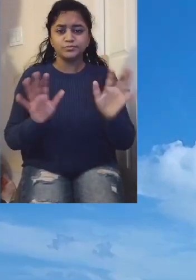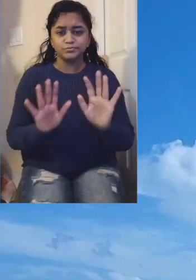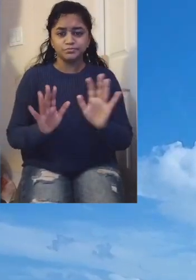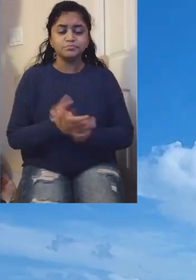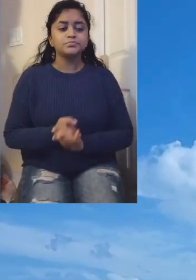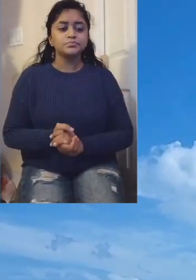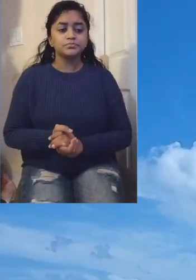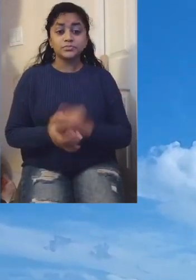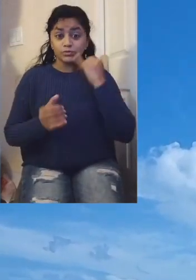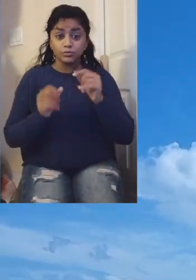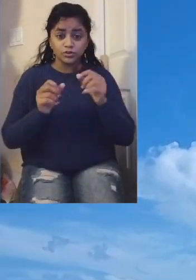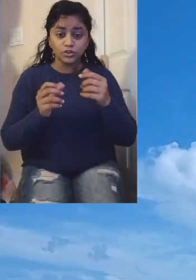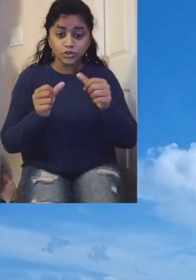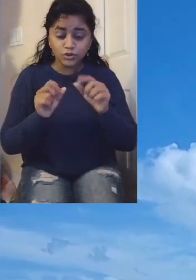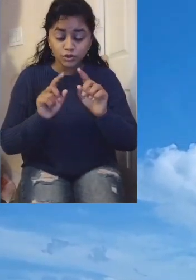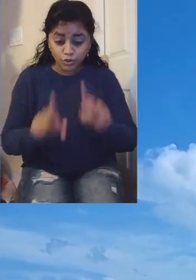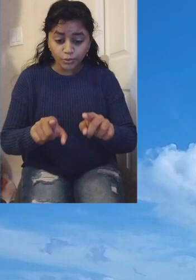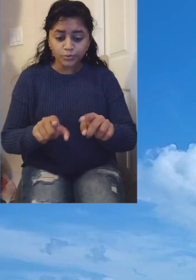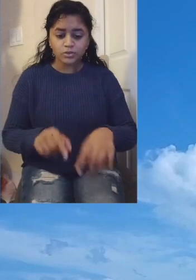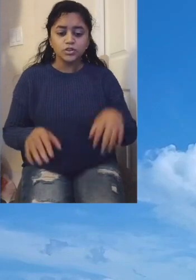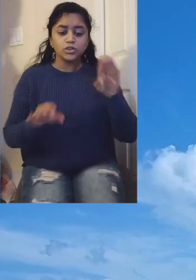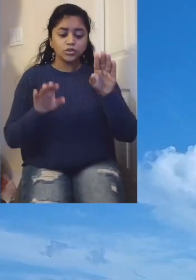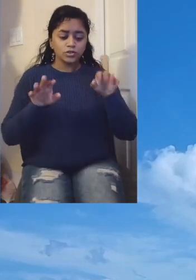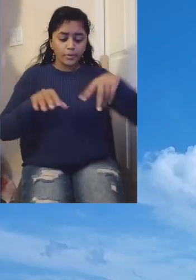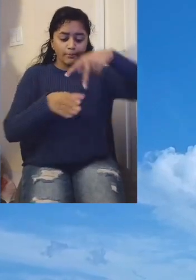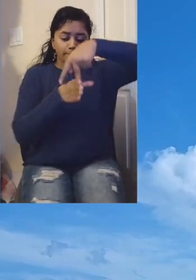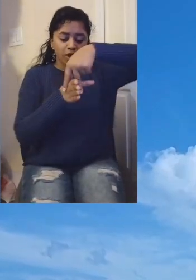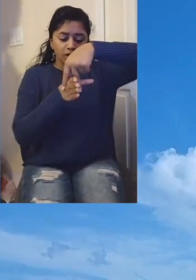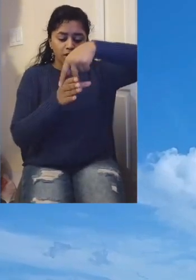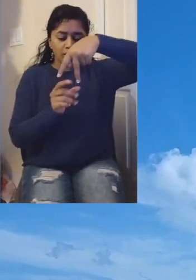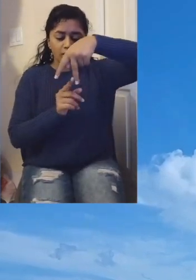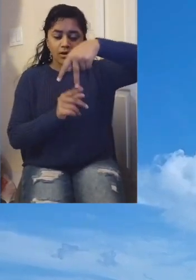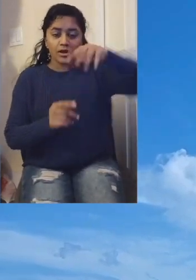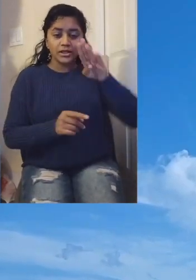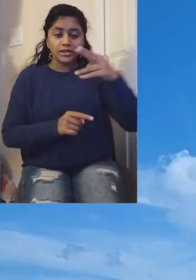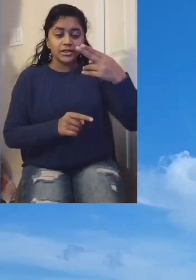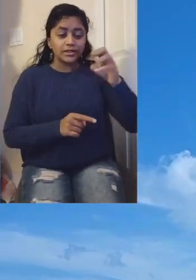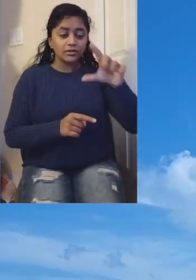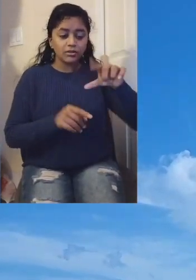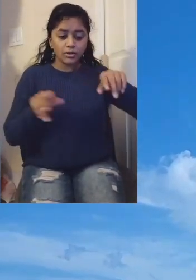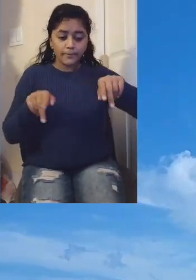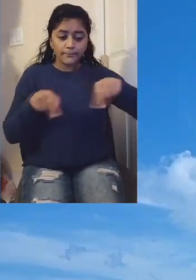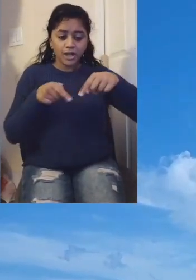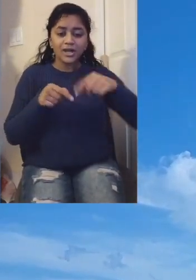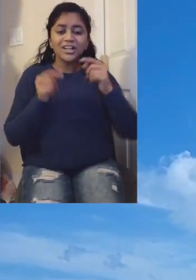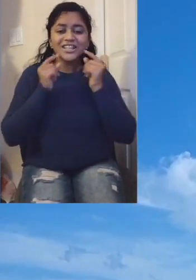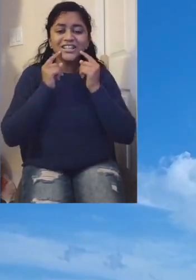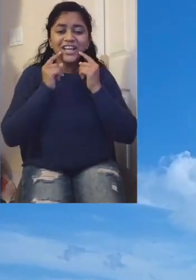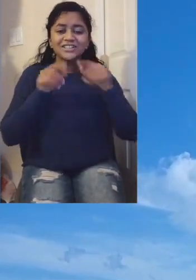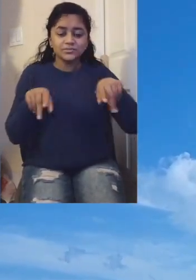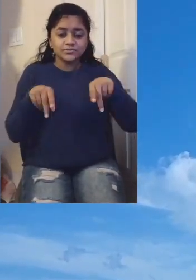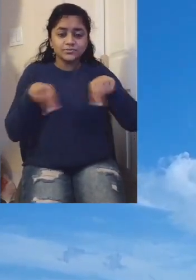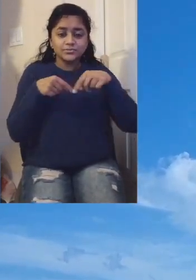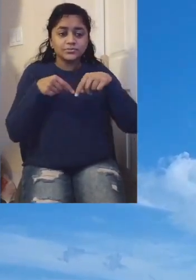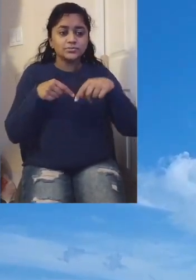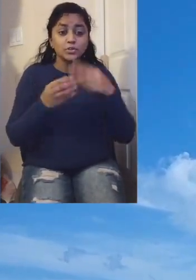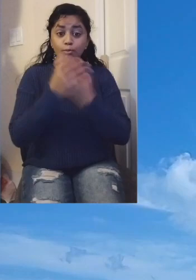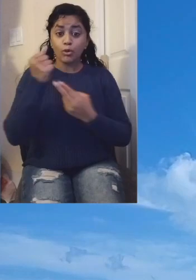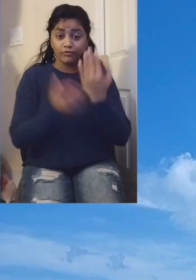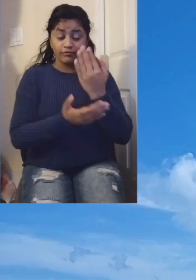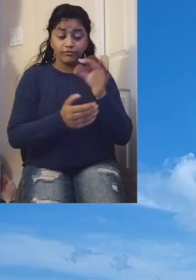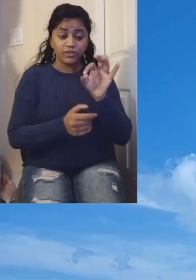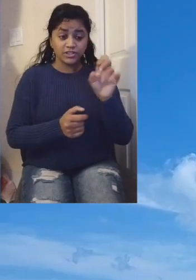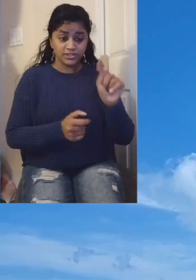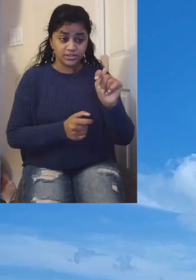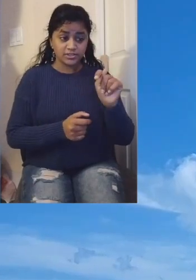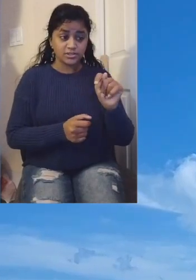one hand? Like I said, you can switch it at any time, and then you can just either rest your hand here or you can hold on to the horn. She's really good, so she's just